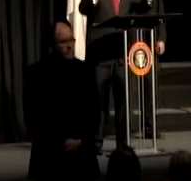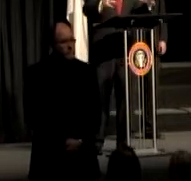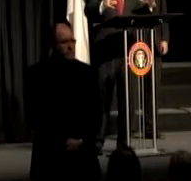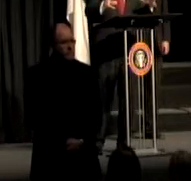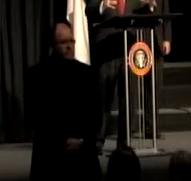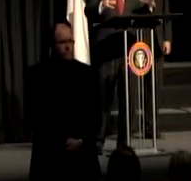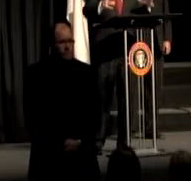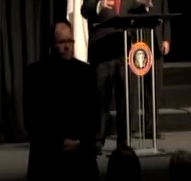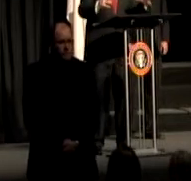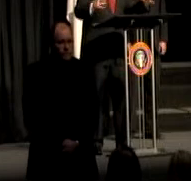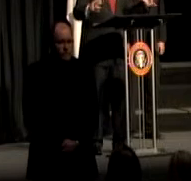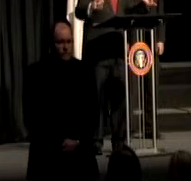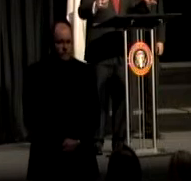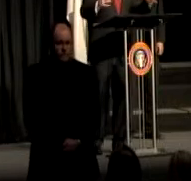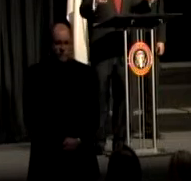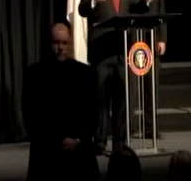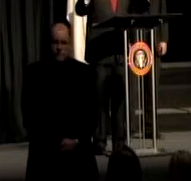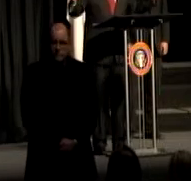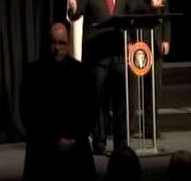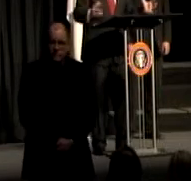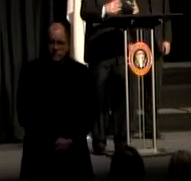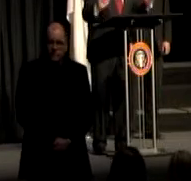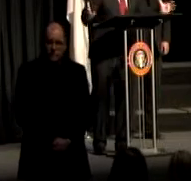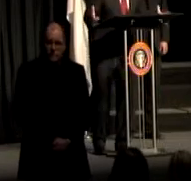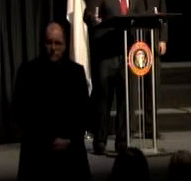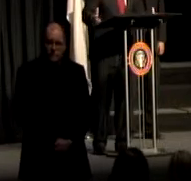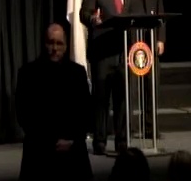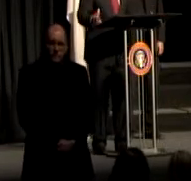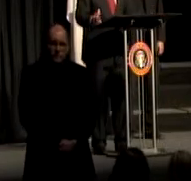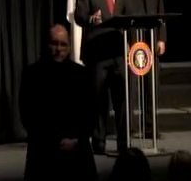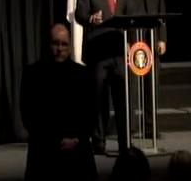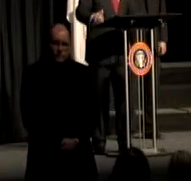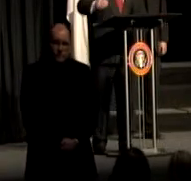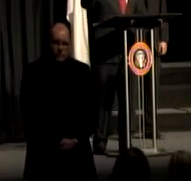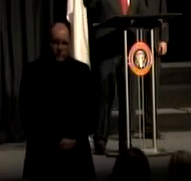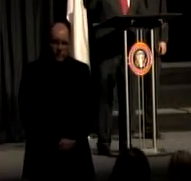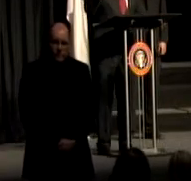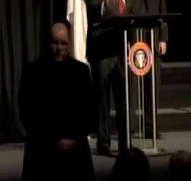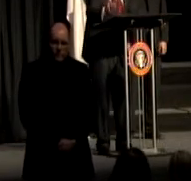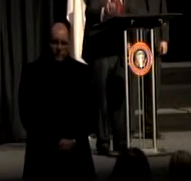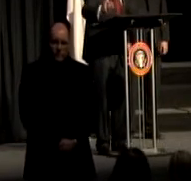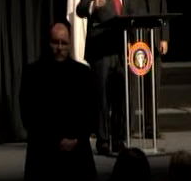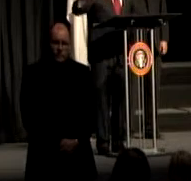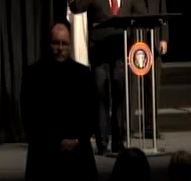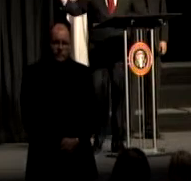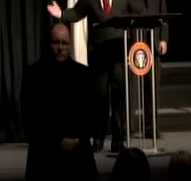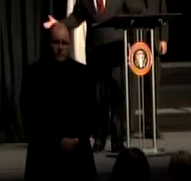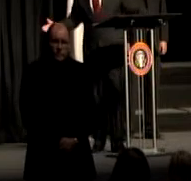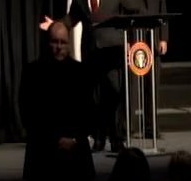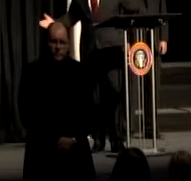to reach more people for the cause of Christ because in the business terms it's like this you have to spend money